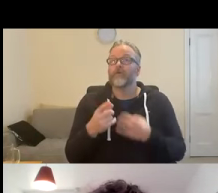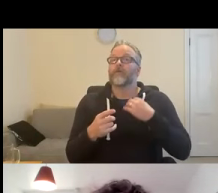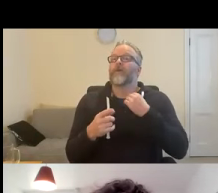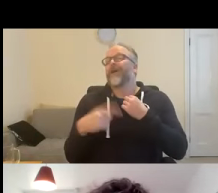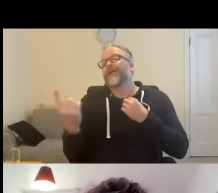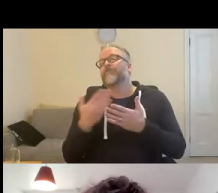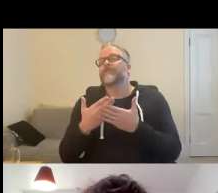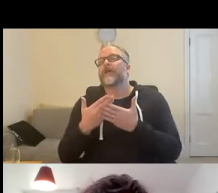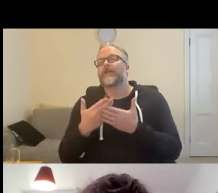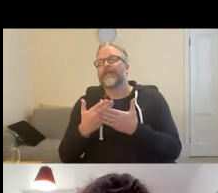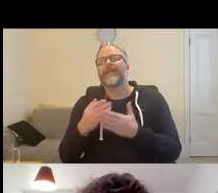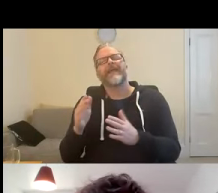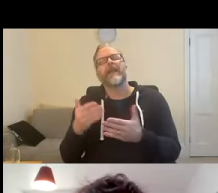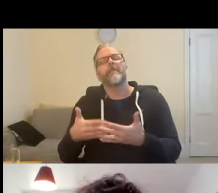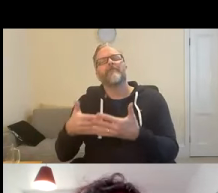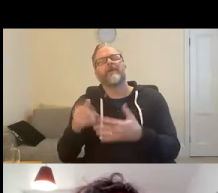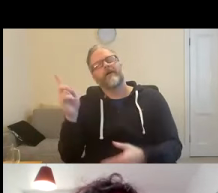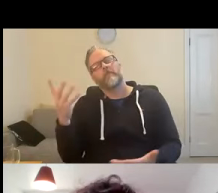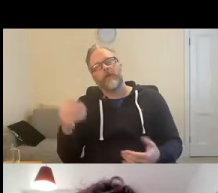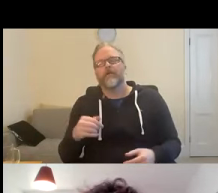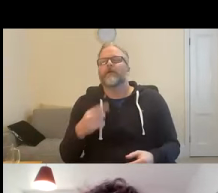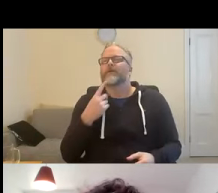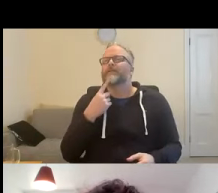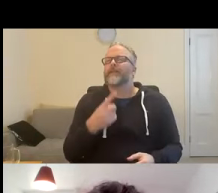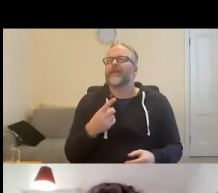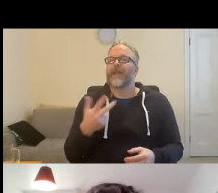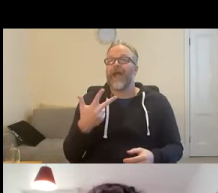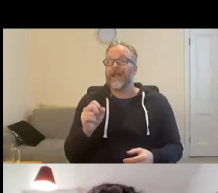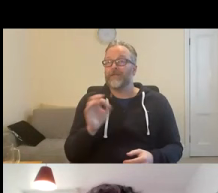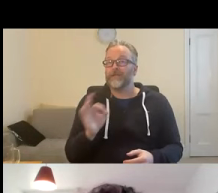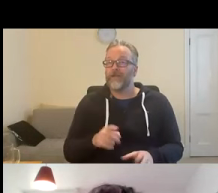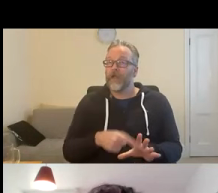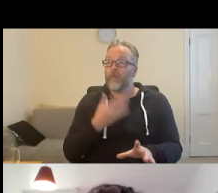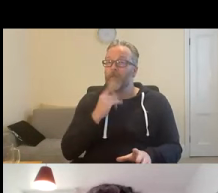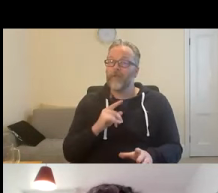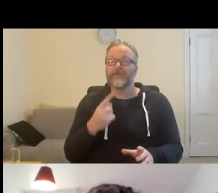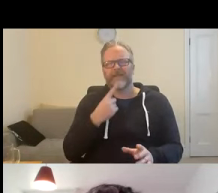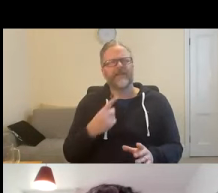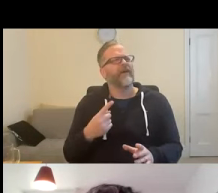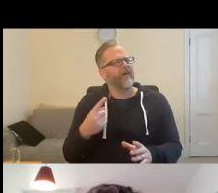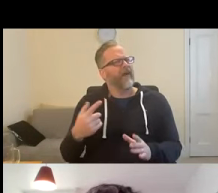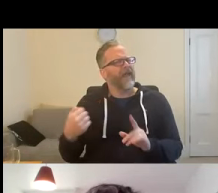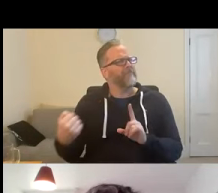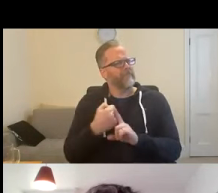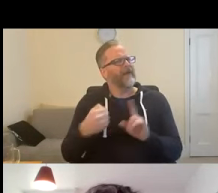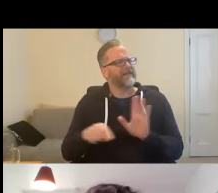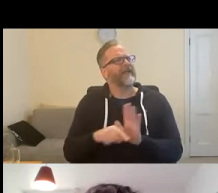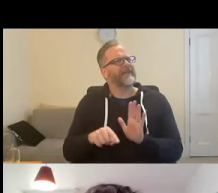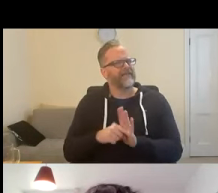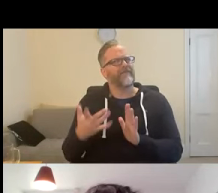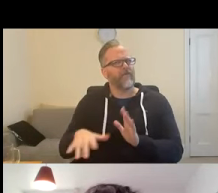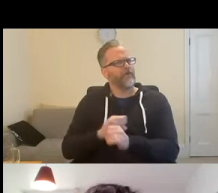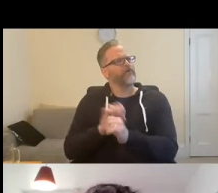Another study, but this was in the US, reported that 80% of young people felt that they had been impacted negatively by the